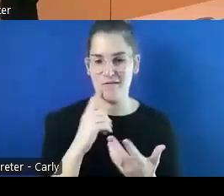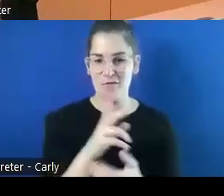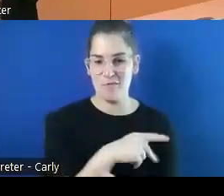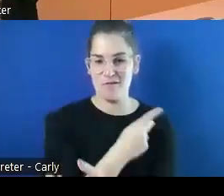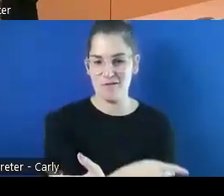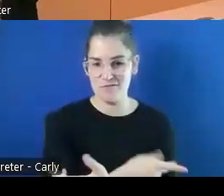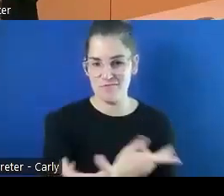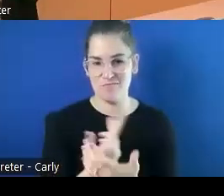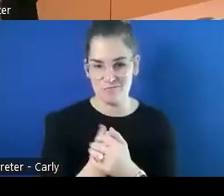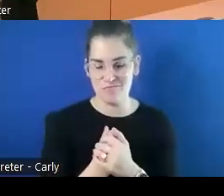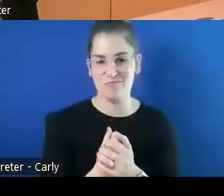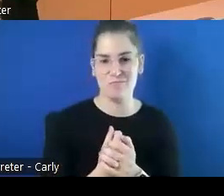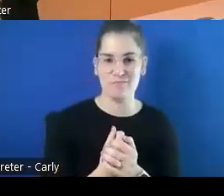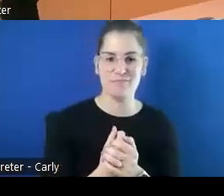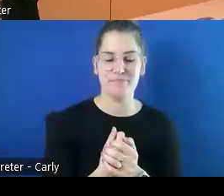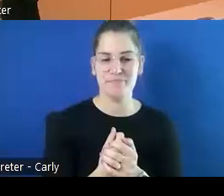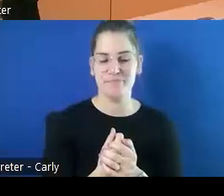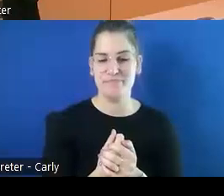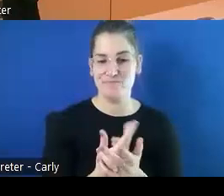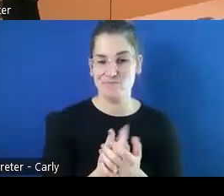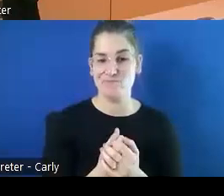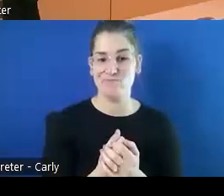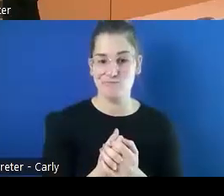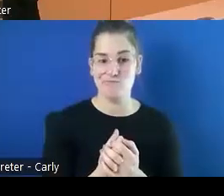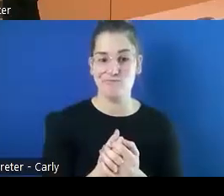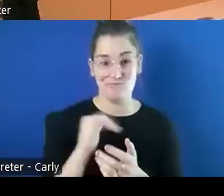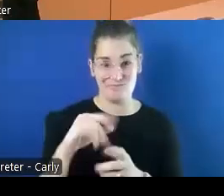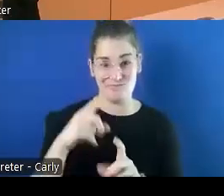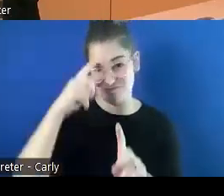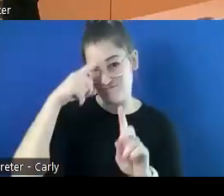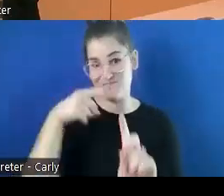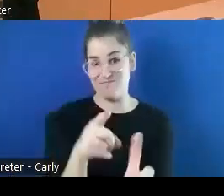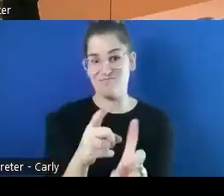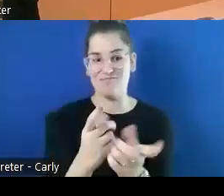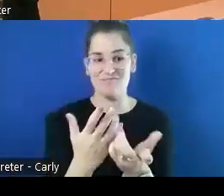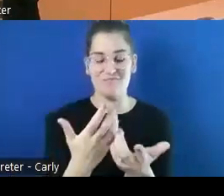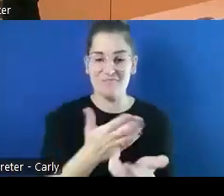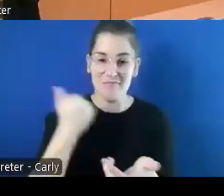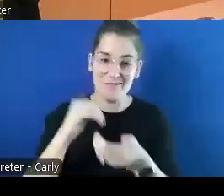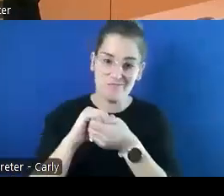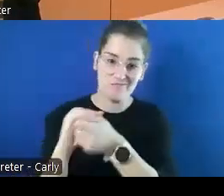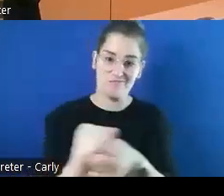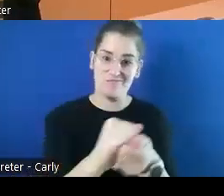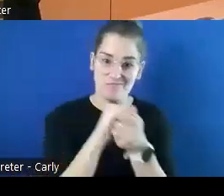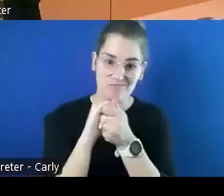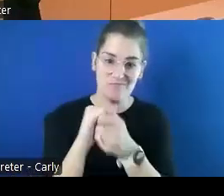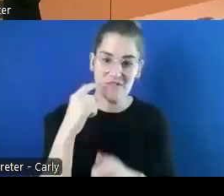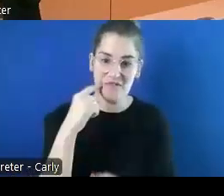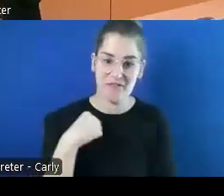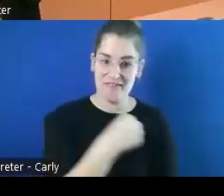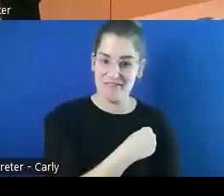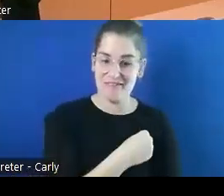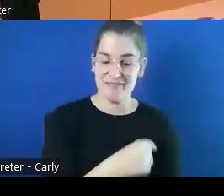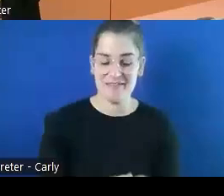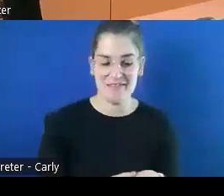And this is part of that effort to have greater collaboration between us